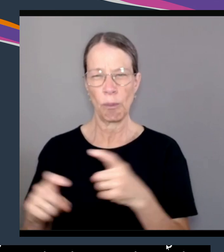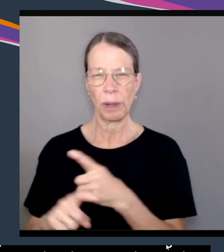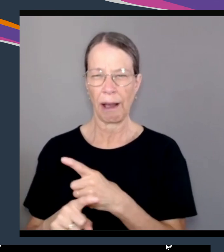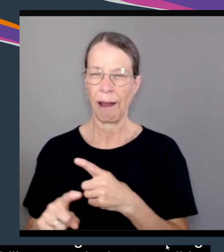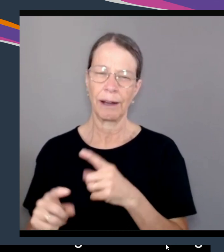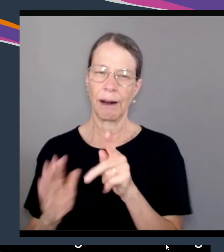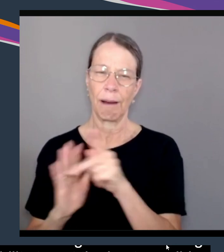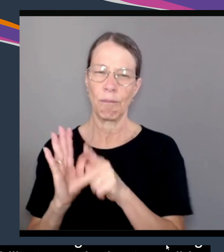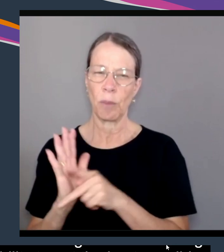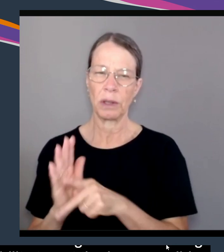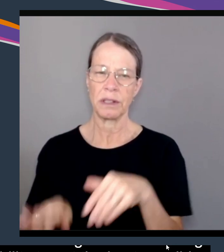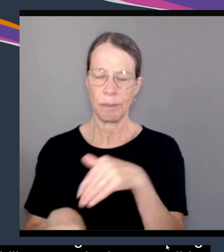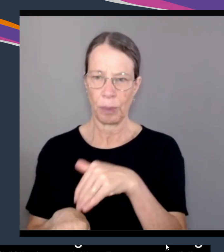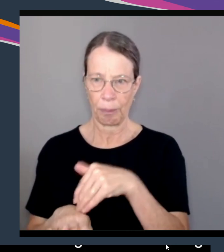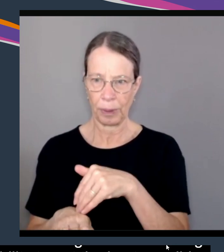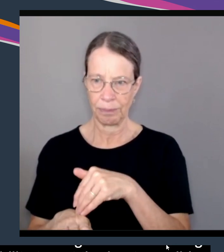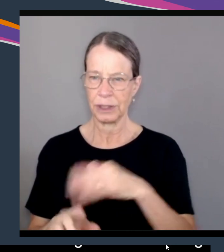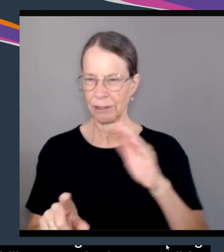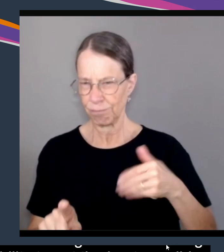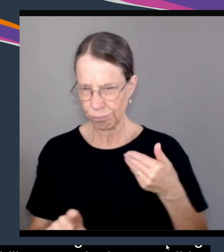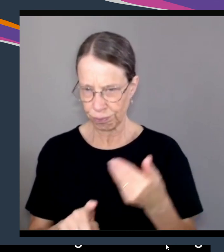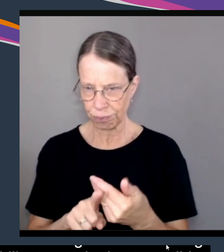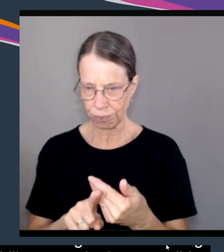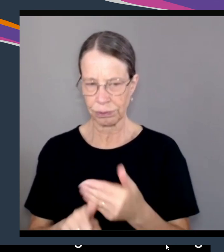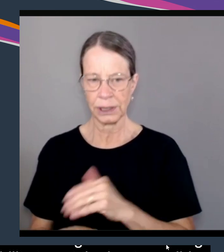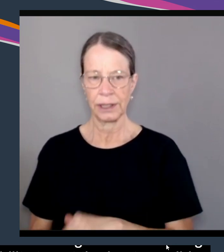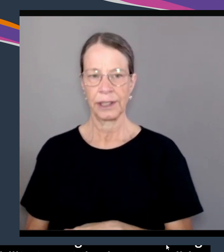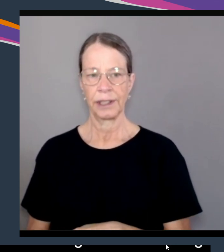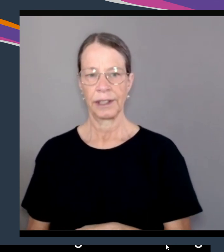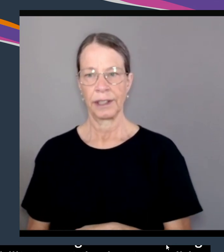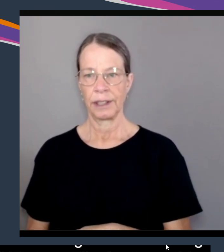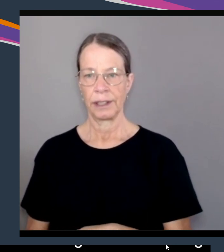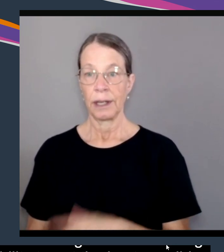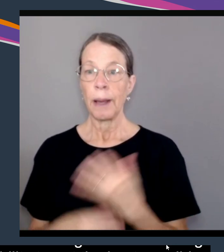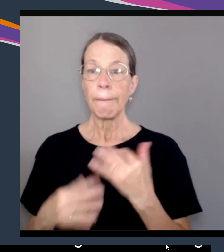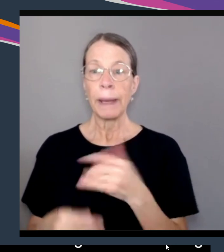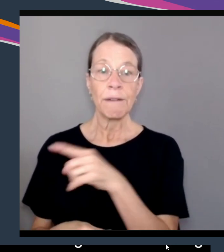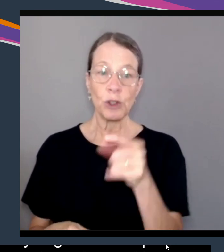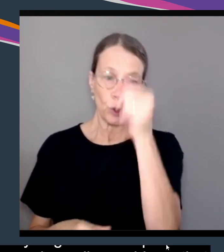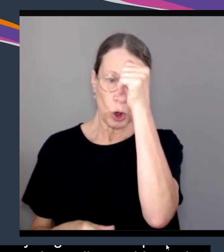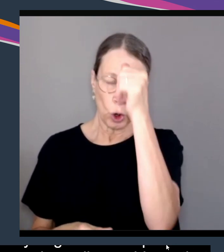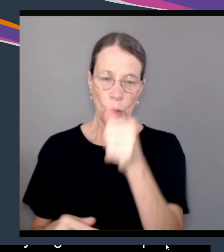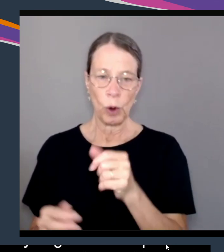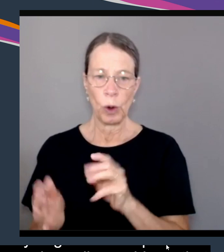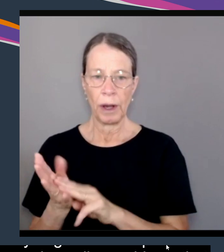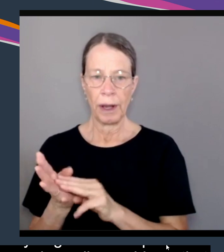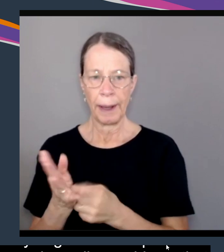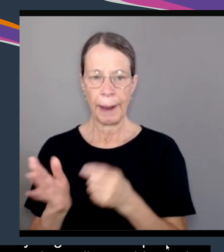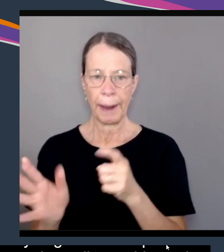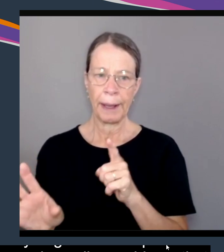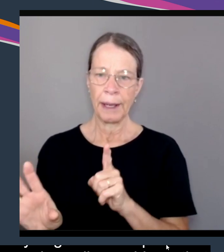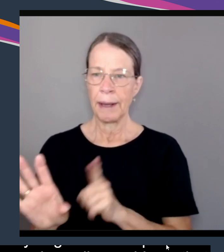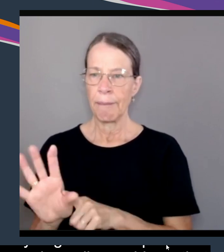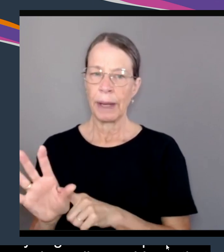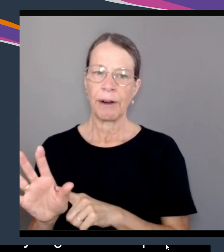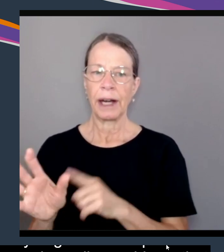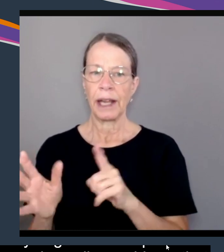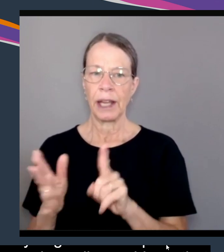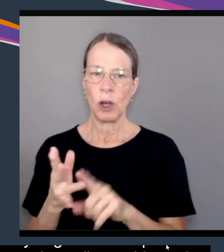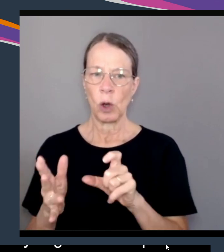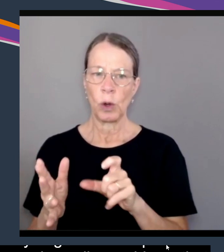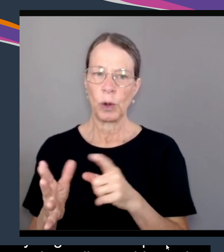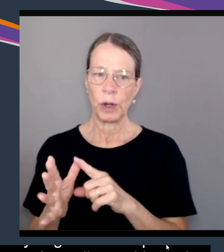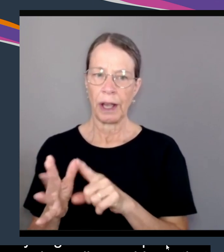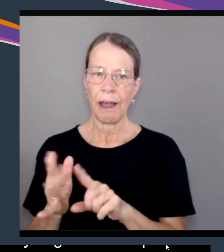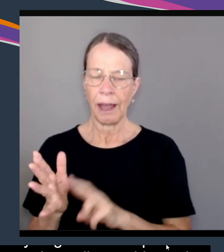time. Now, lots of people in this room will know Mary O'Kane and the work that she led recently on higher education and university research